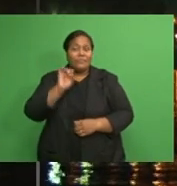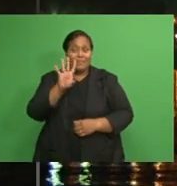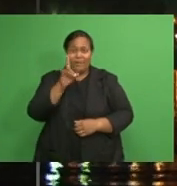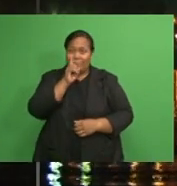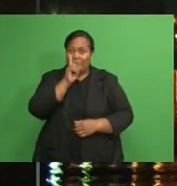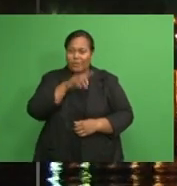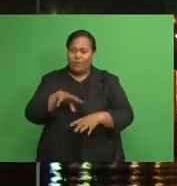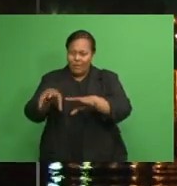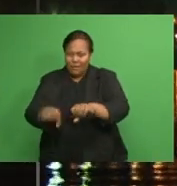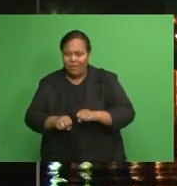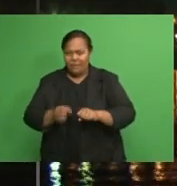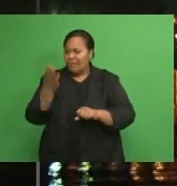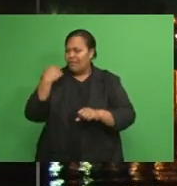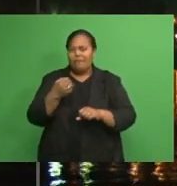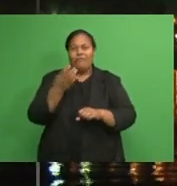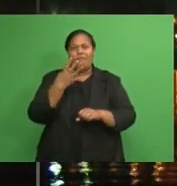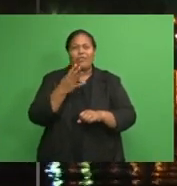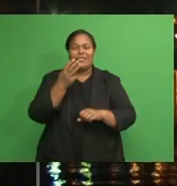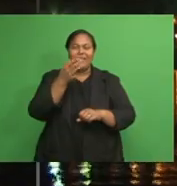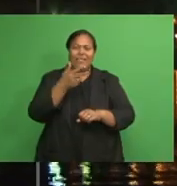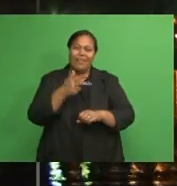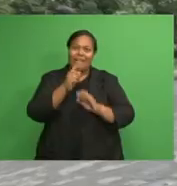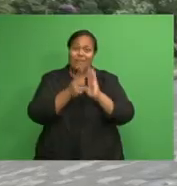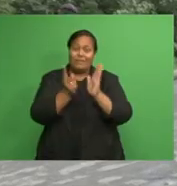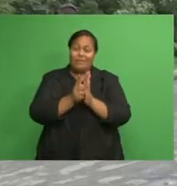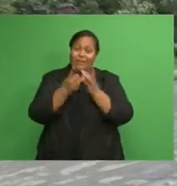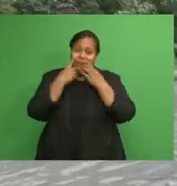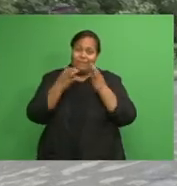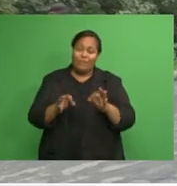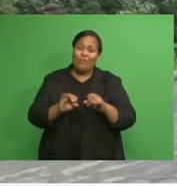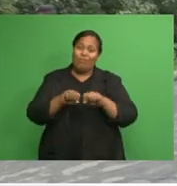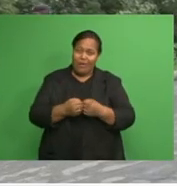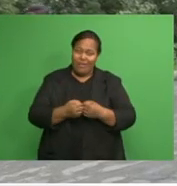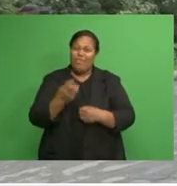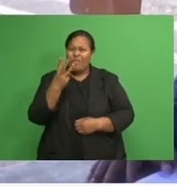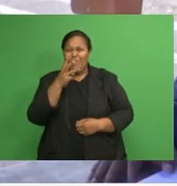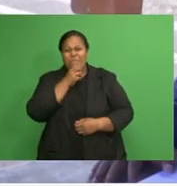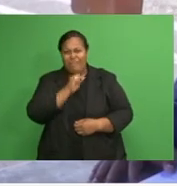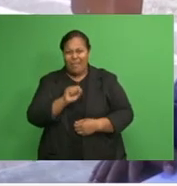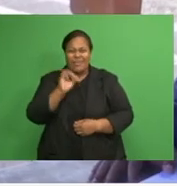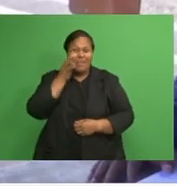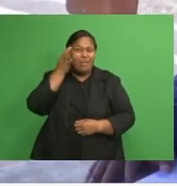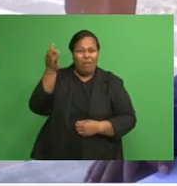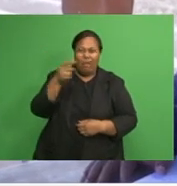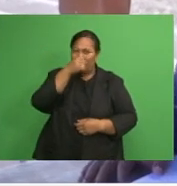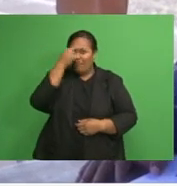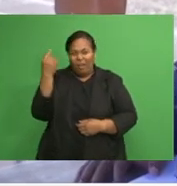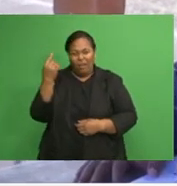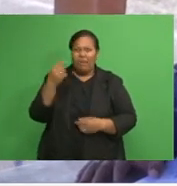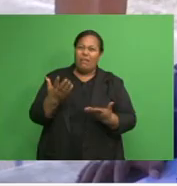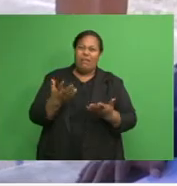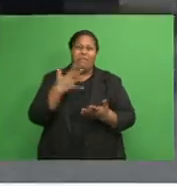arrested in the past 48 hours for curfew breaches. 3 men were found drunk and disorderly in Singatoka, while a 52-year-old